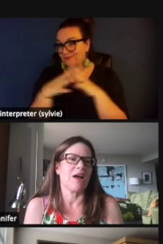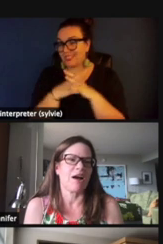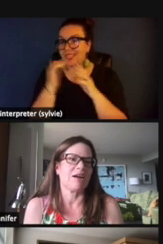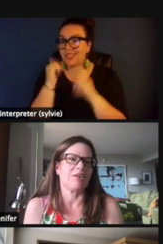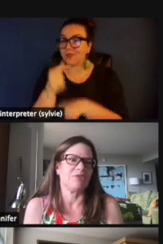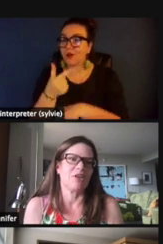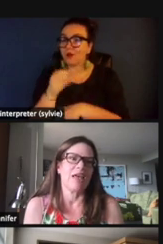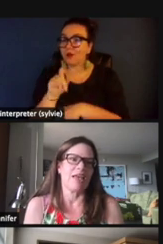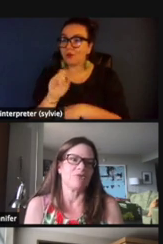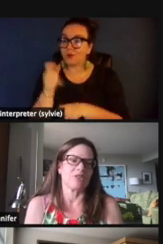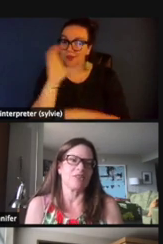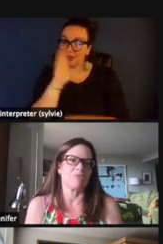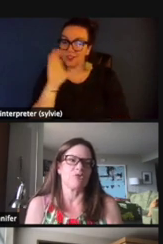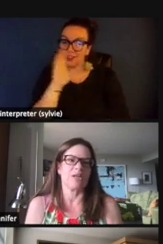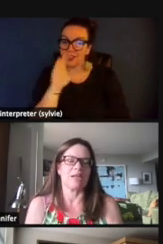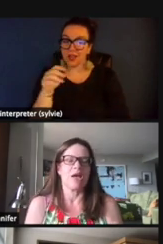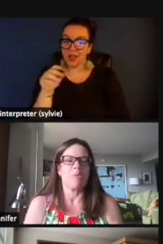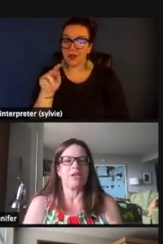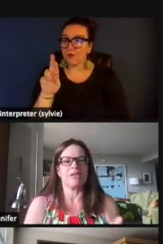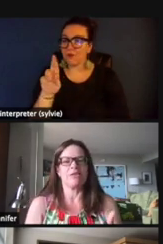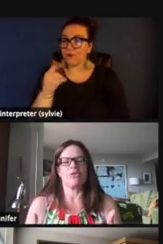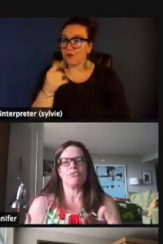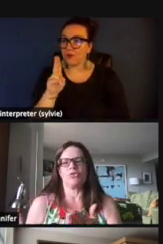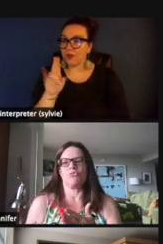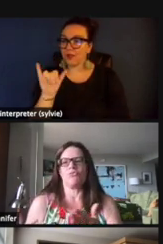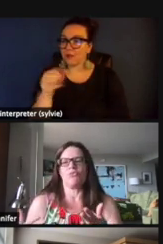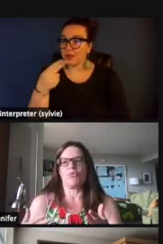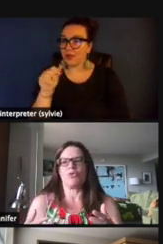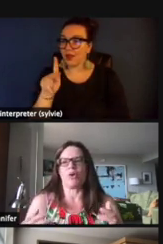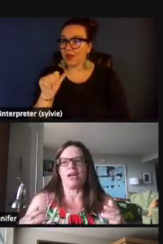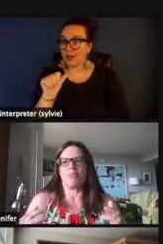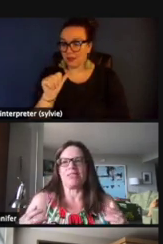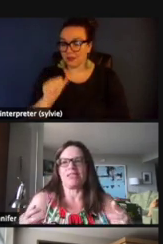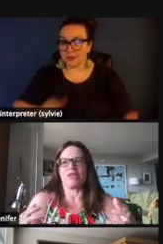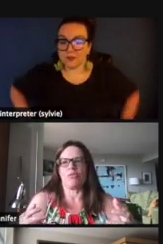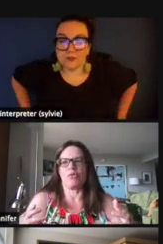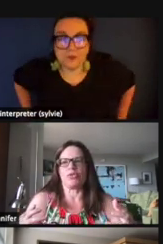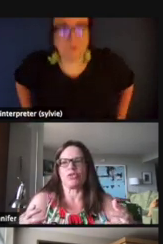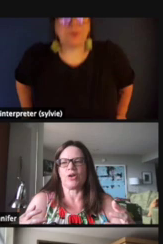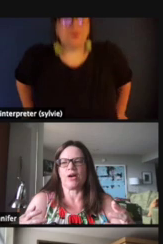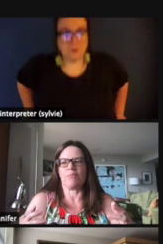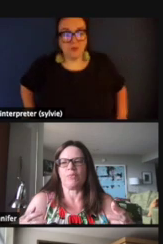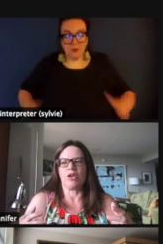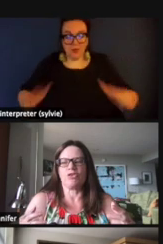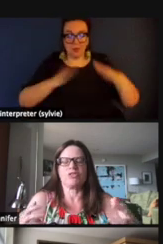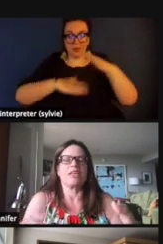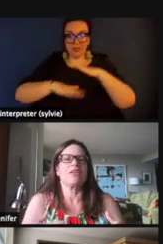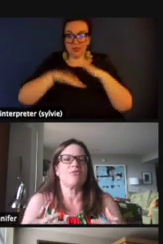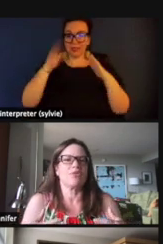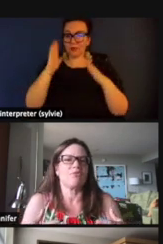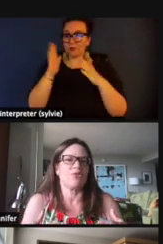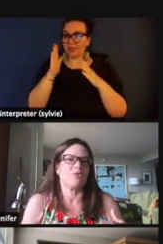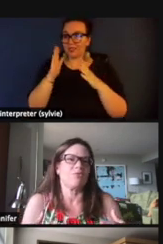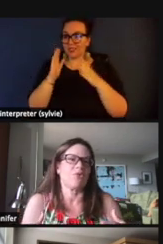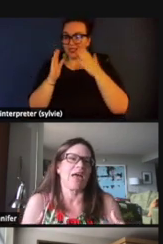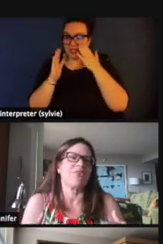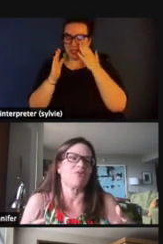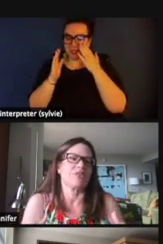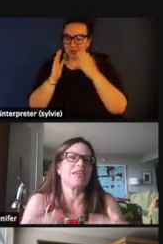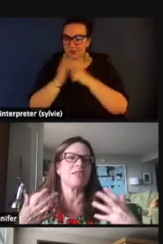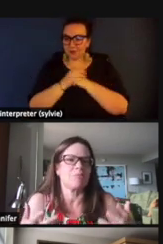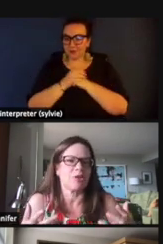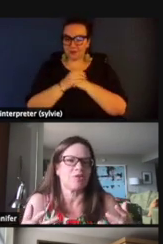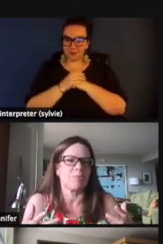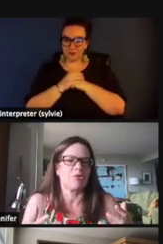rugby haka, and you'll see them doing it. But you're kind of basically almost you're psyching for that